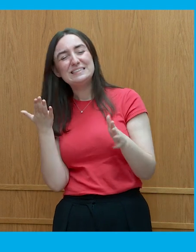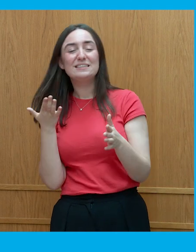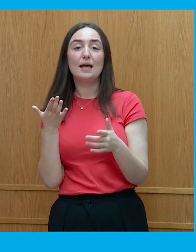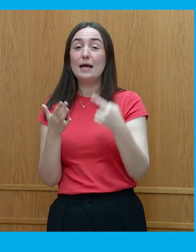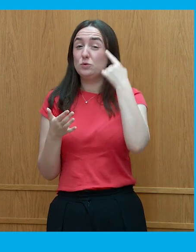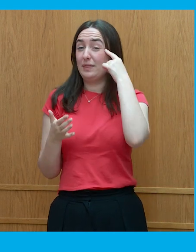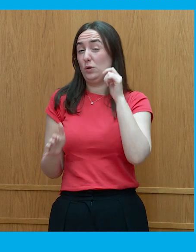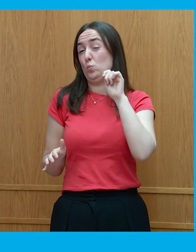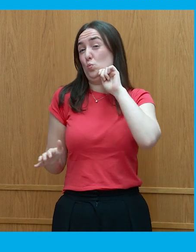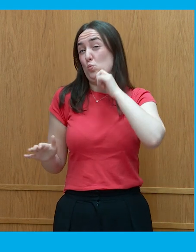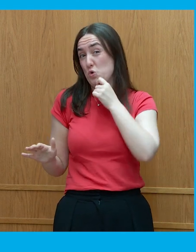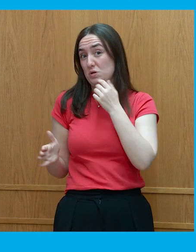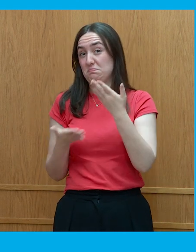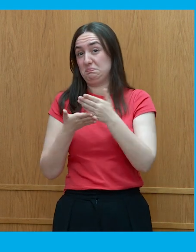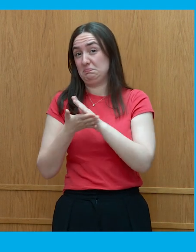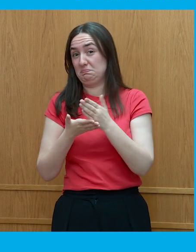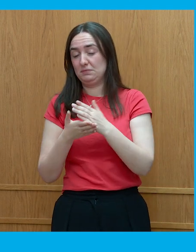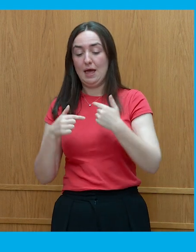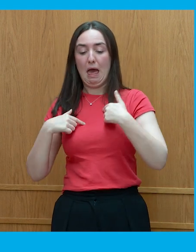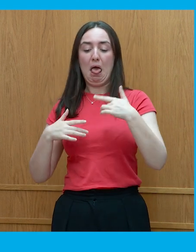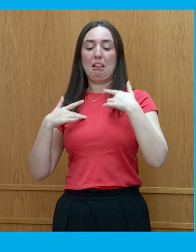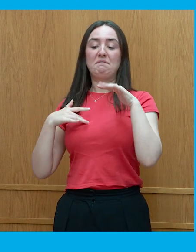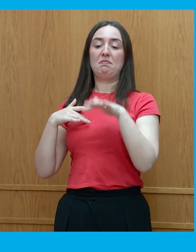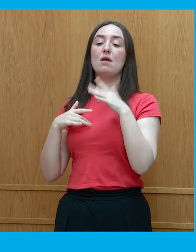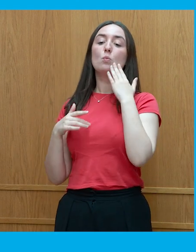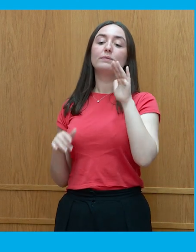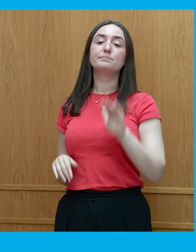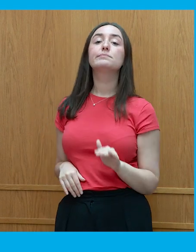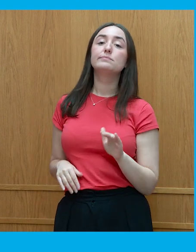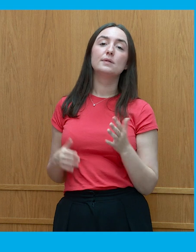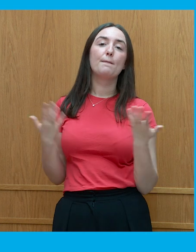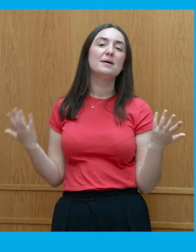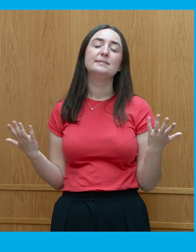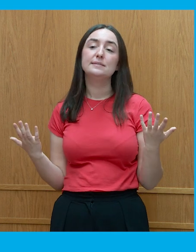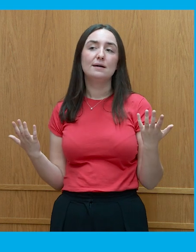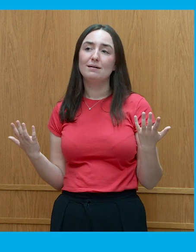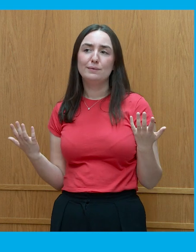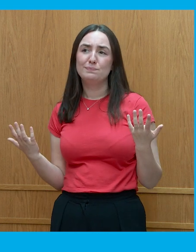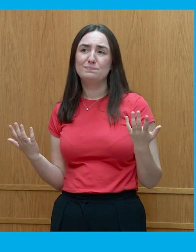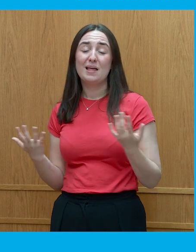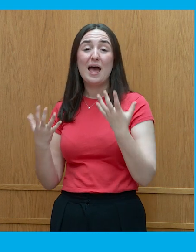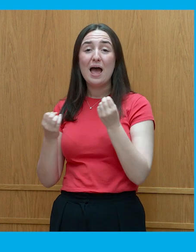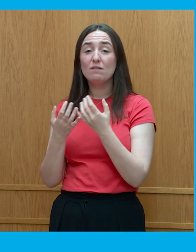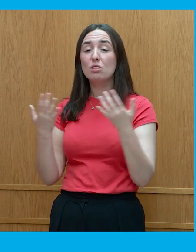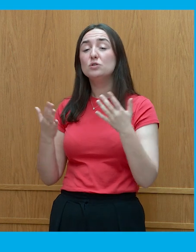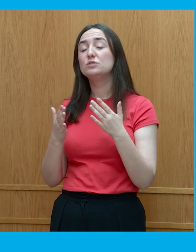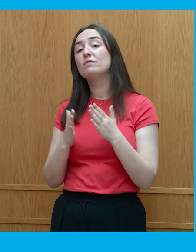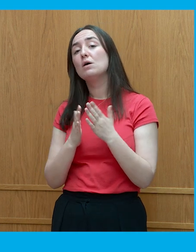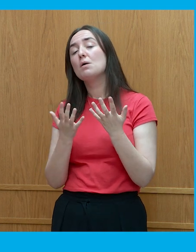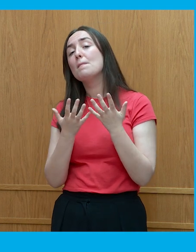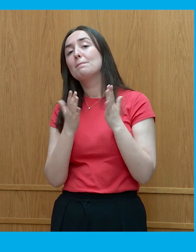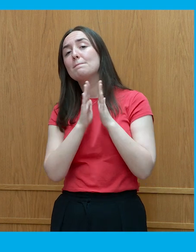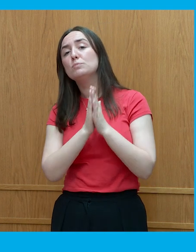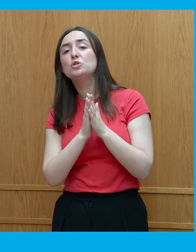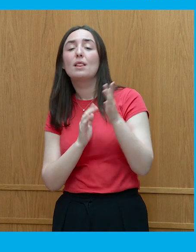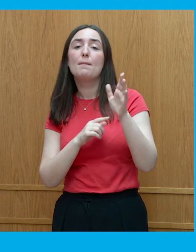would. I don't know. I mean, I lived in Michigan as a kid, but I mean, you have a number of Muslim voters in Michigan. I don't know if it